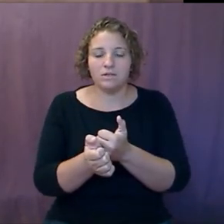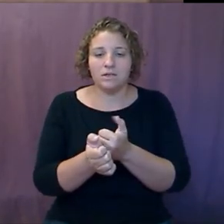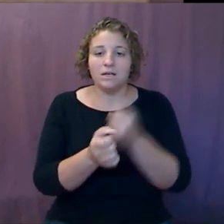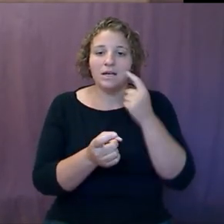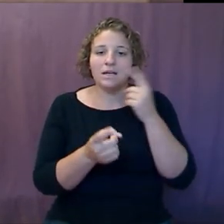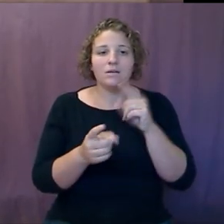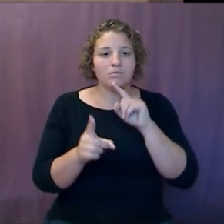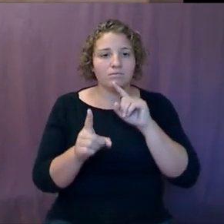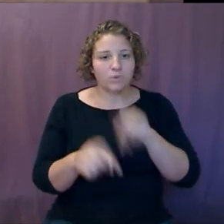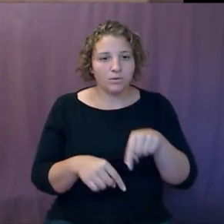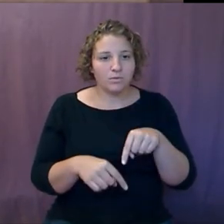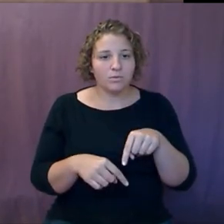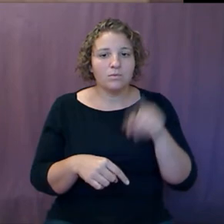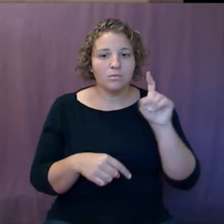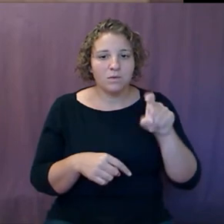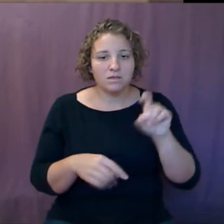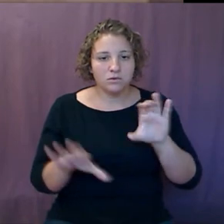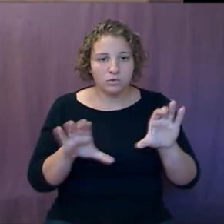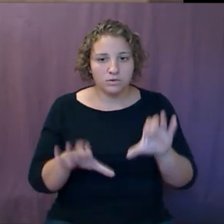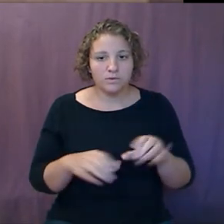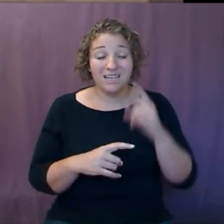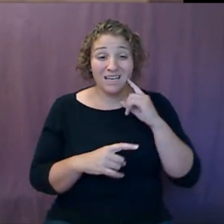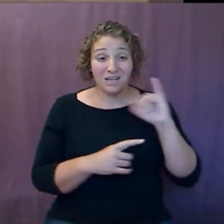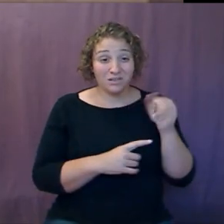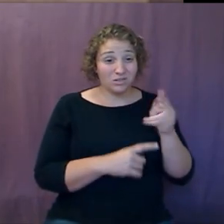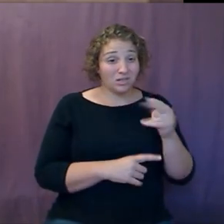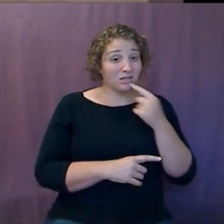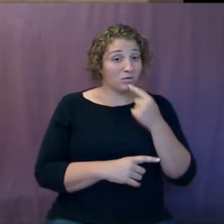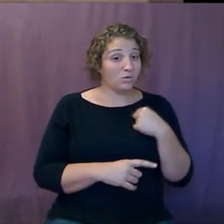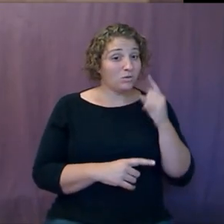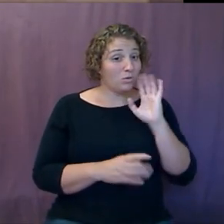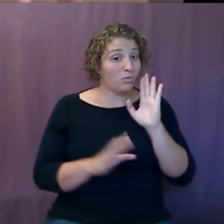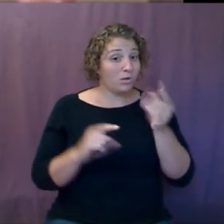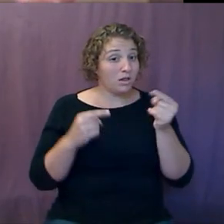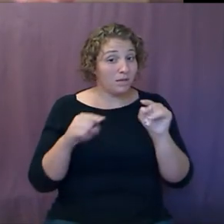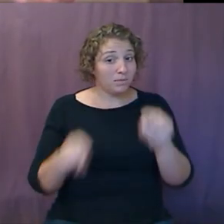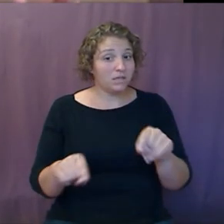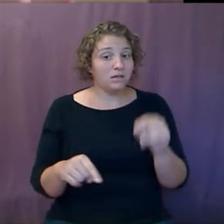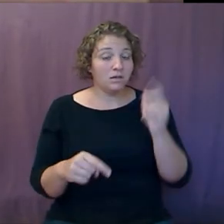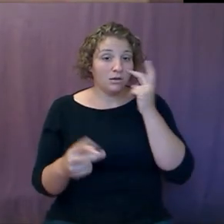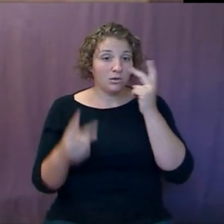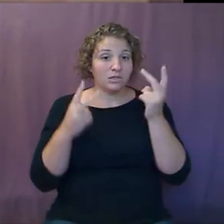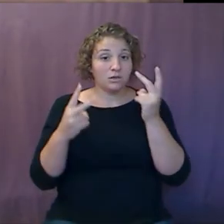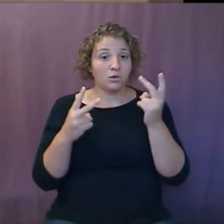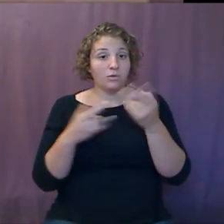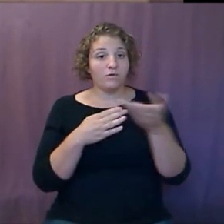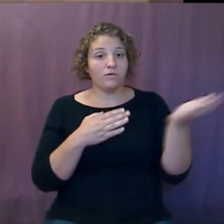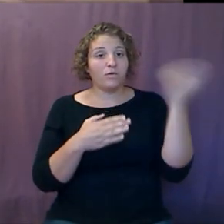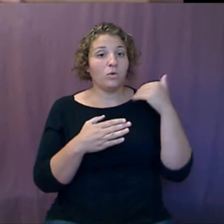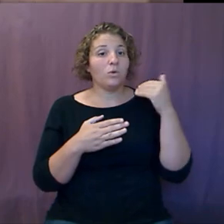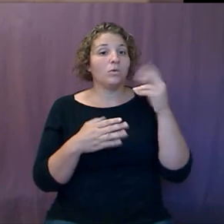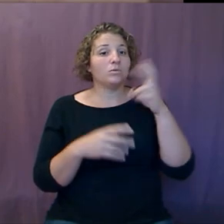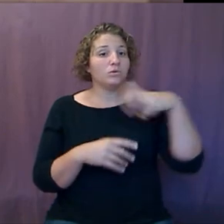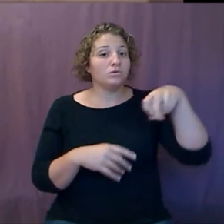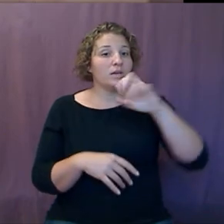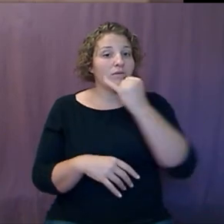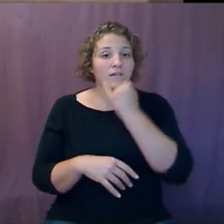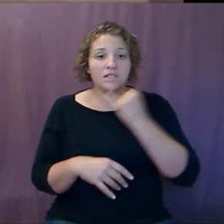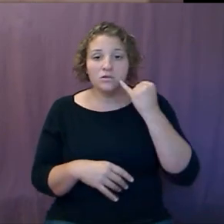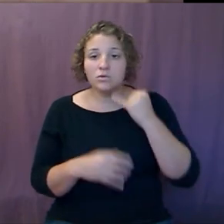John is telling us is going to come and again last week we talked about when I take people to Israel and they see the things in their Bible they're the synagogues and